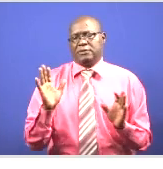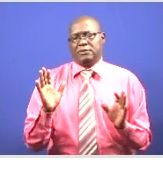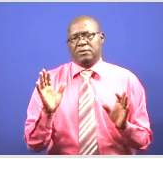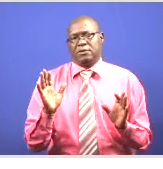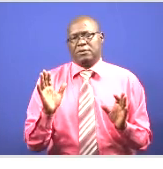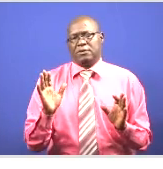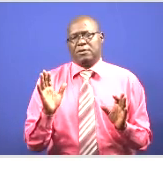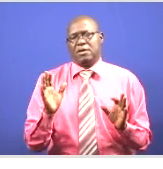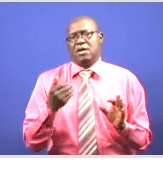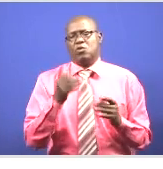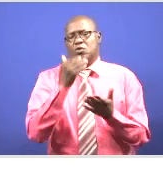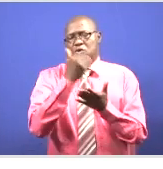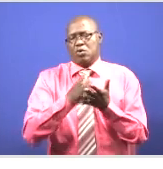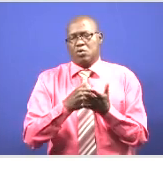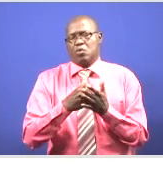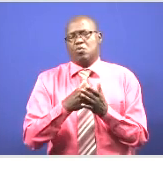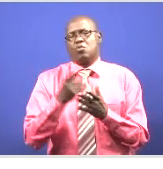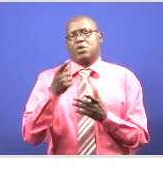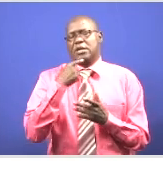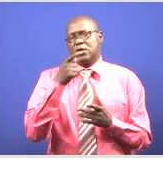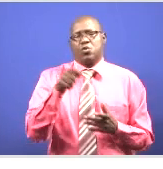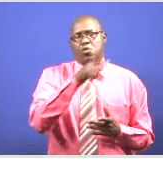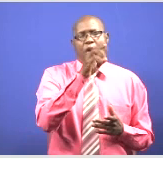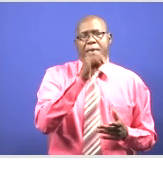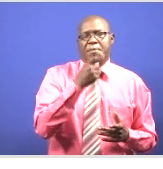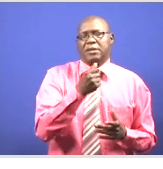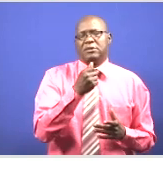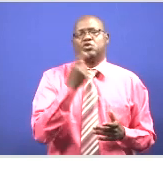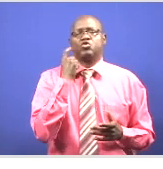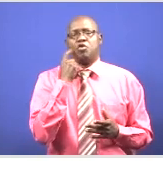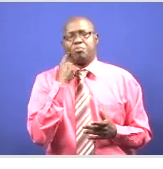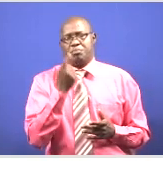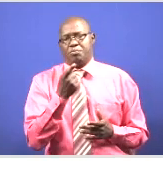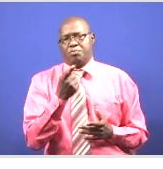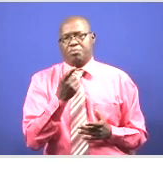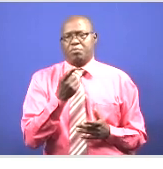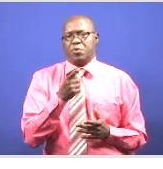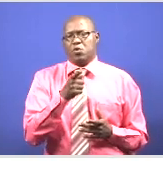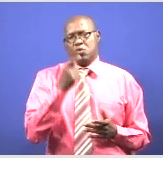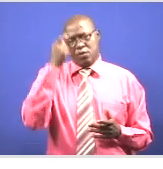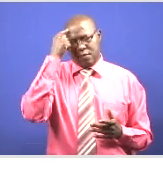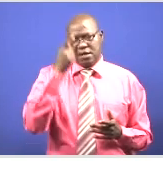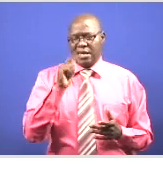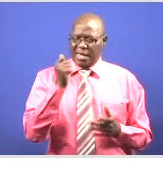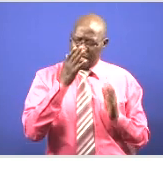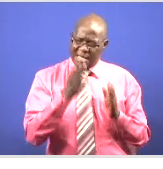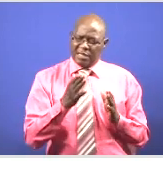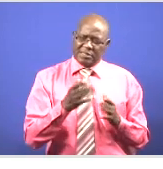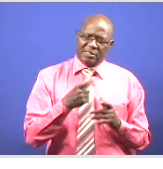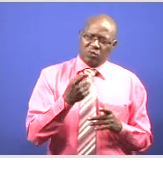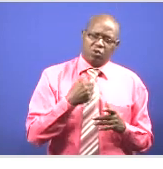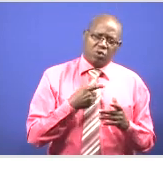to withdraw, they'll take you to an M-Pesa shop. Mm-hmm. We need to withdraw the cash and pay mm-hmm, sure. on cash. Do you think Kenyans will evade these